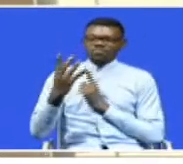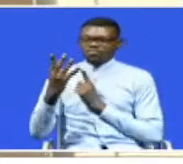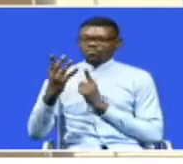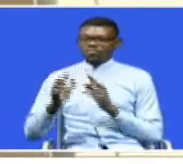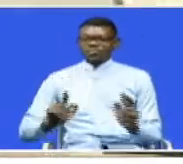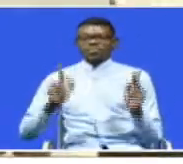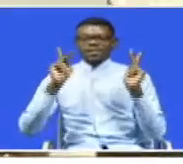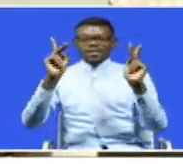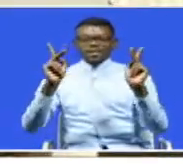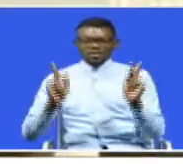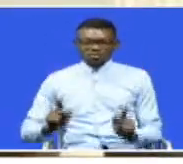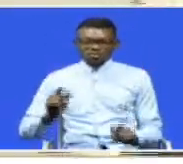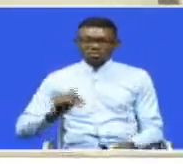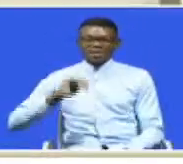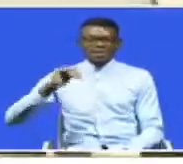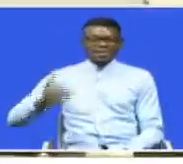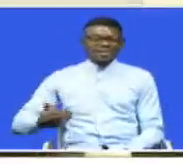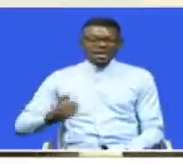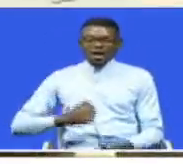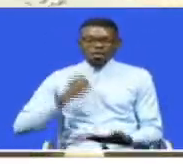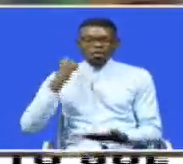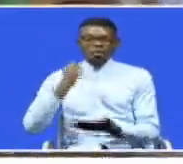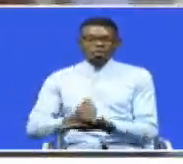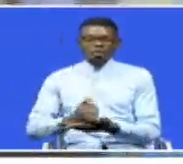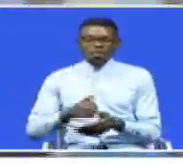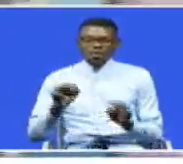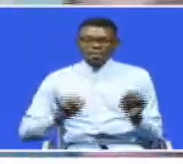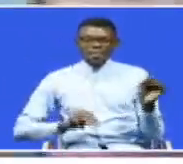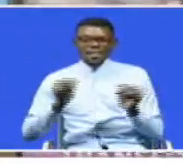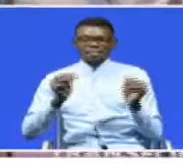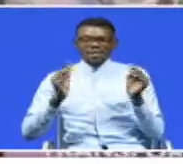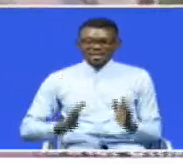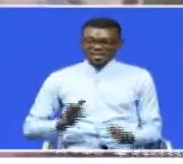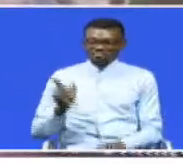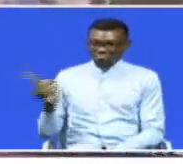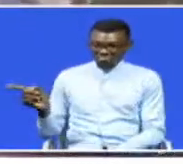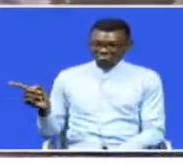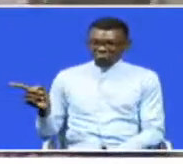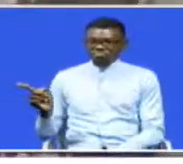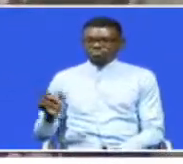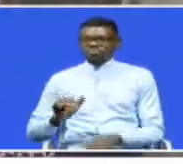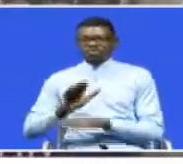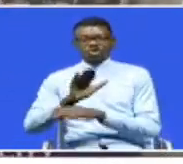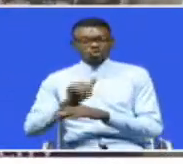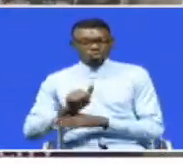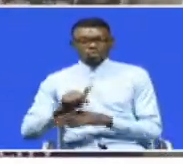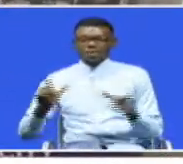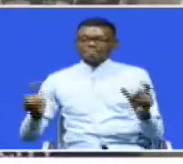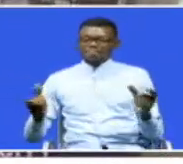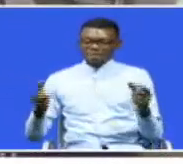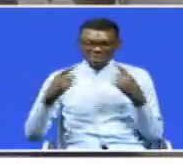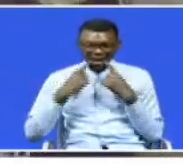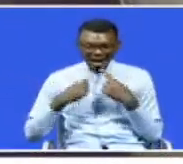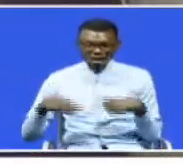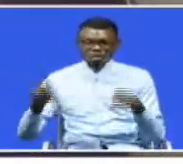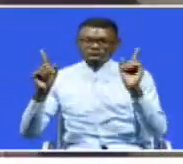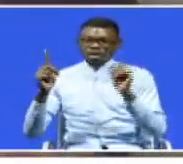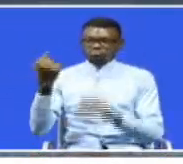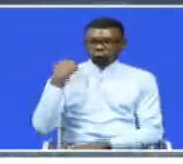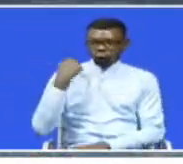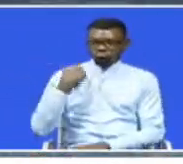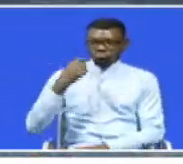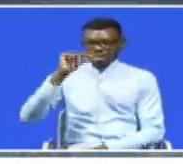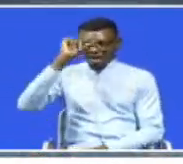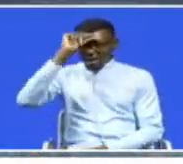at the kisumu city offices the acting city manager abalawanga has called a press briefing this comes a day after governor